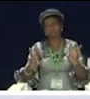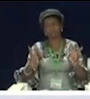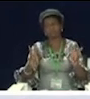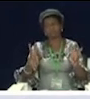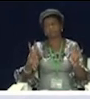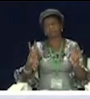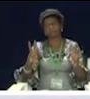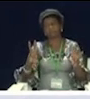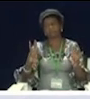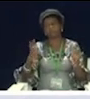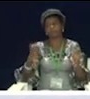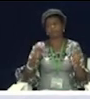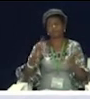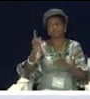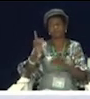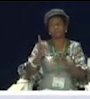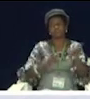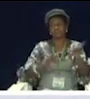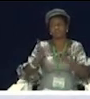they've defined understanding.